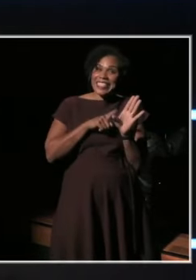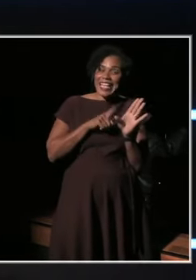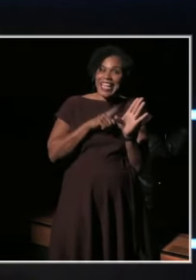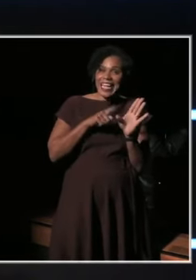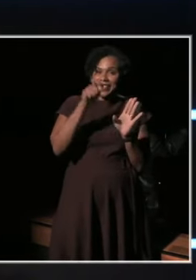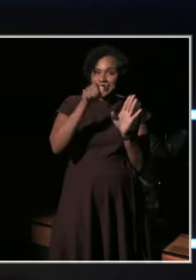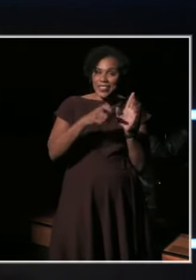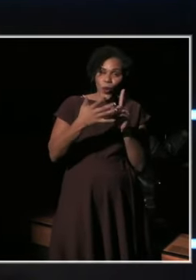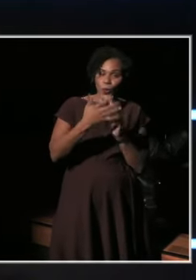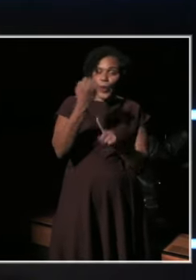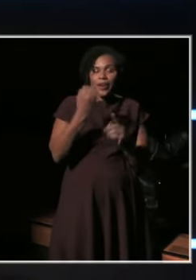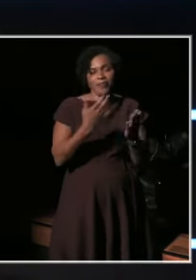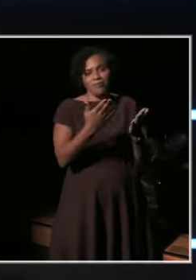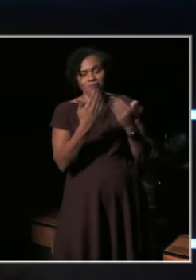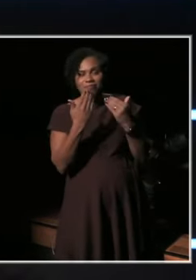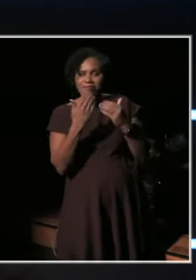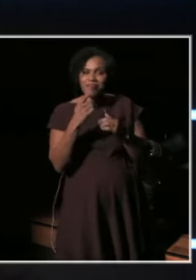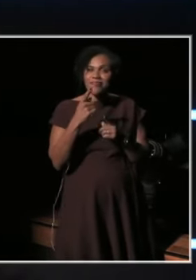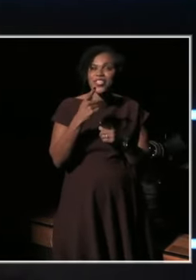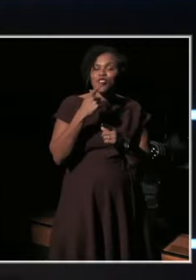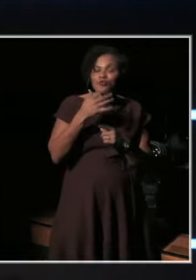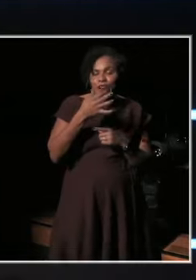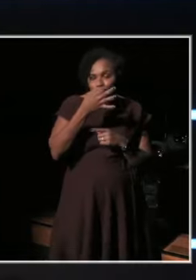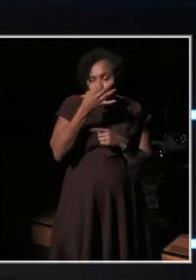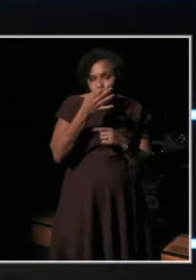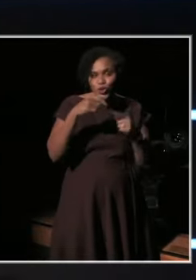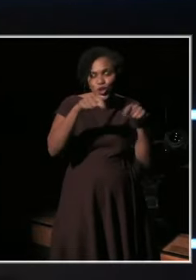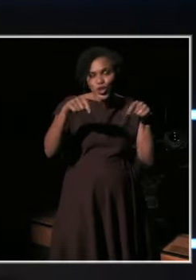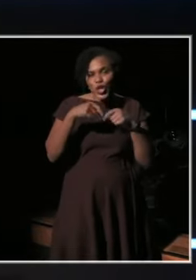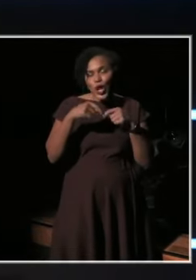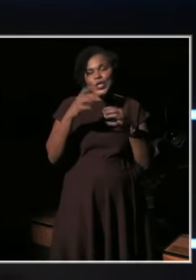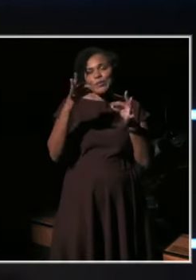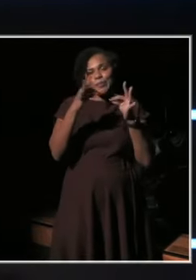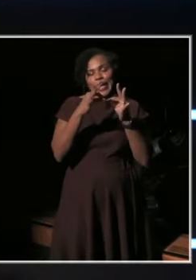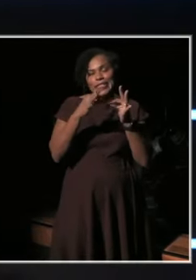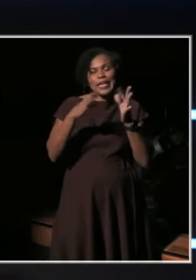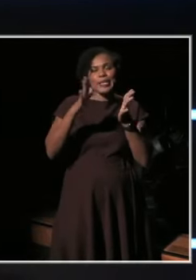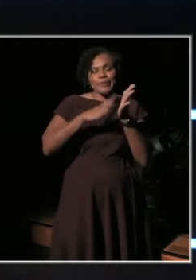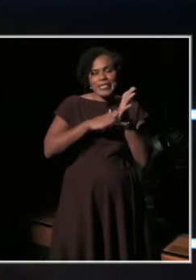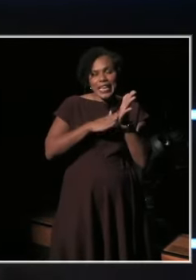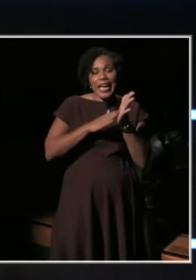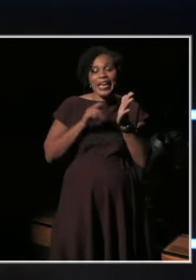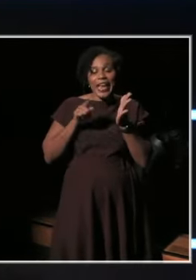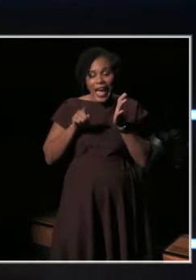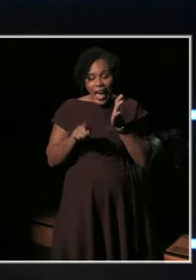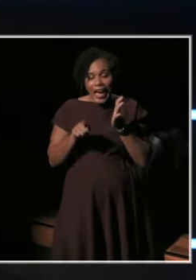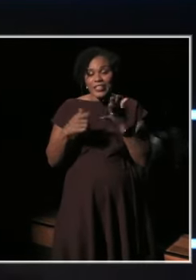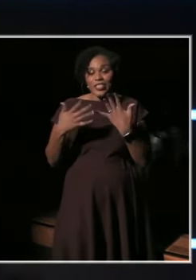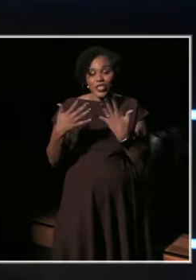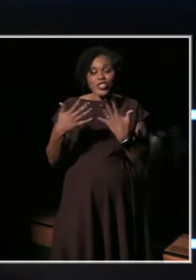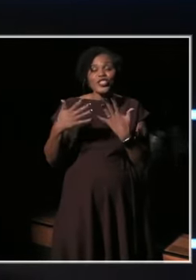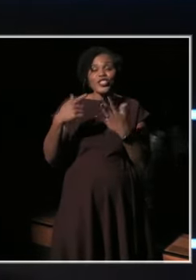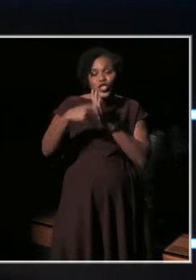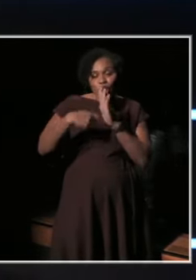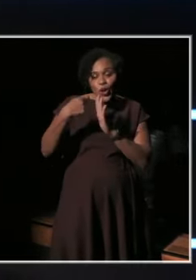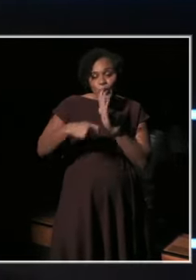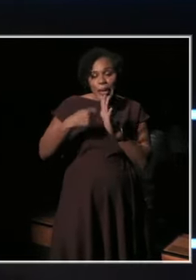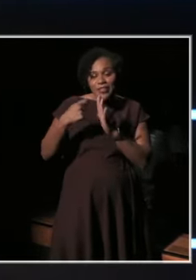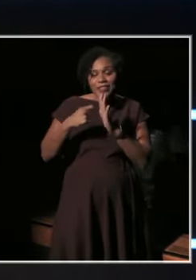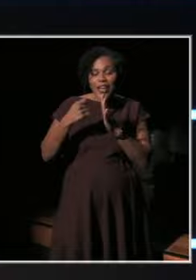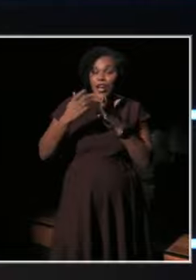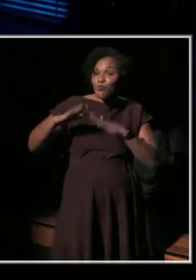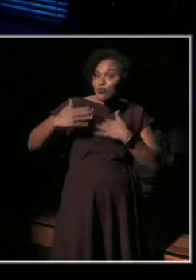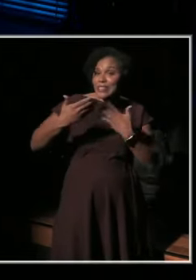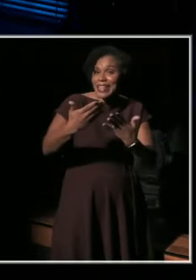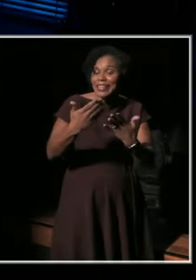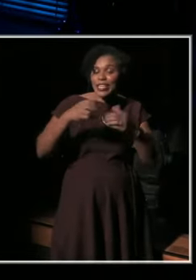Red Bull Studios, Bernadette McDane, and with her is documentary presenter and broadcaster Antoine Allen.